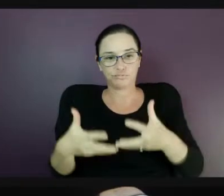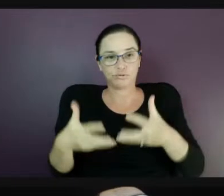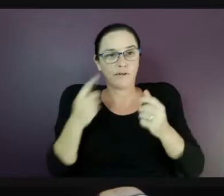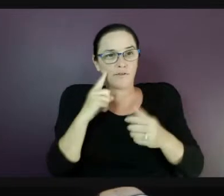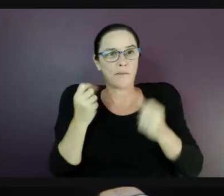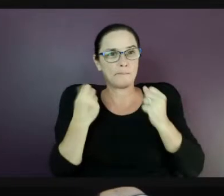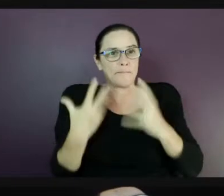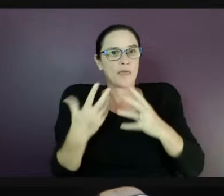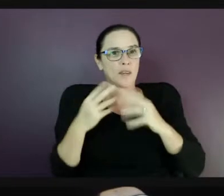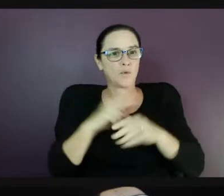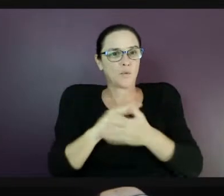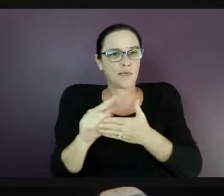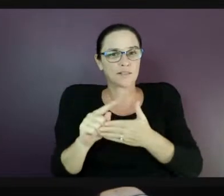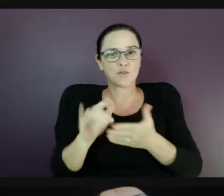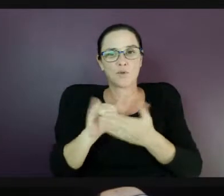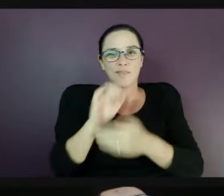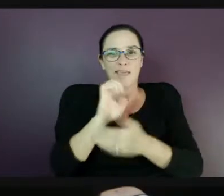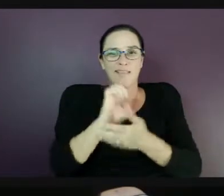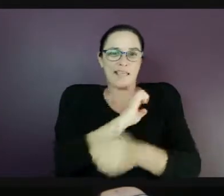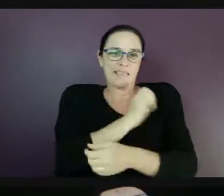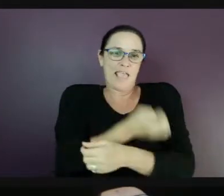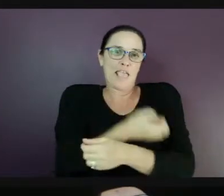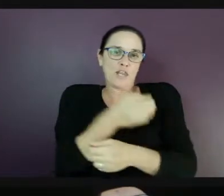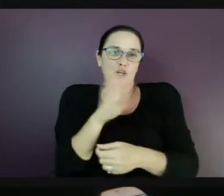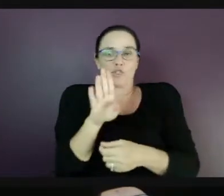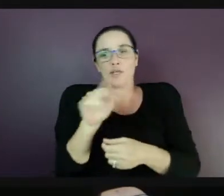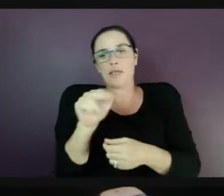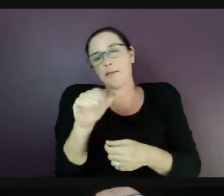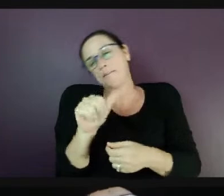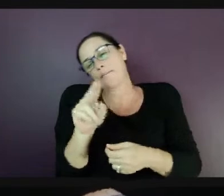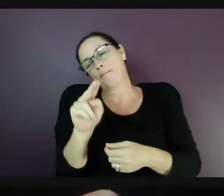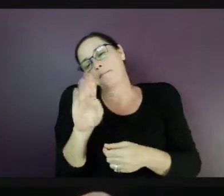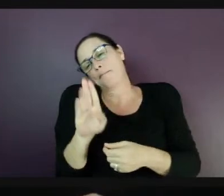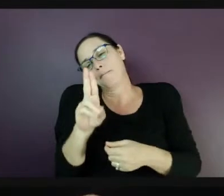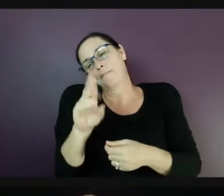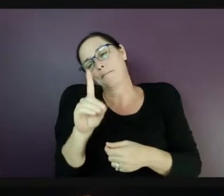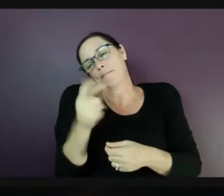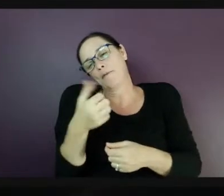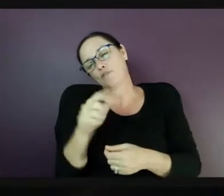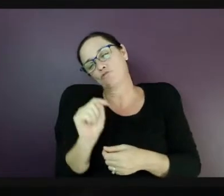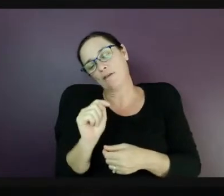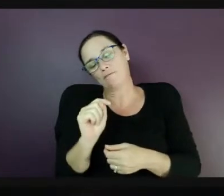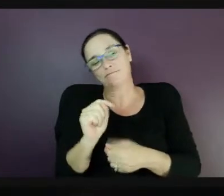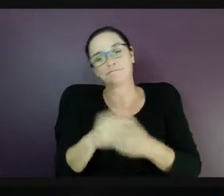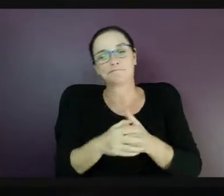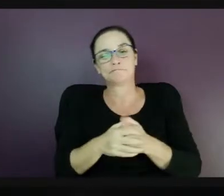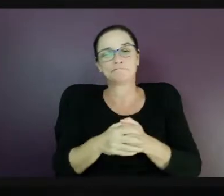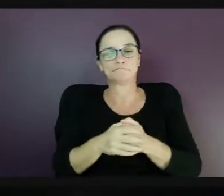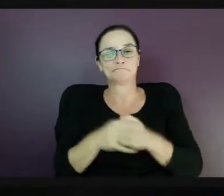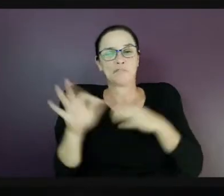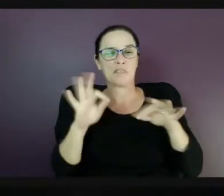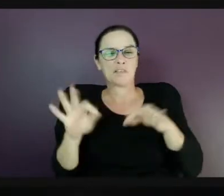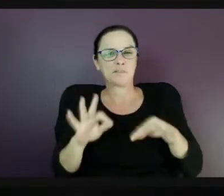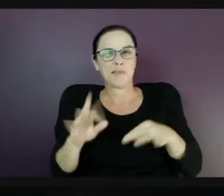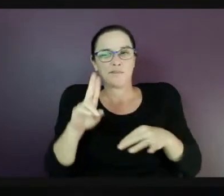budget, a little bit broken down for you guys here from the USGS Volcano Watch this week. And